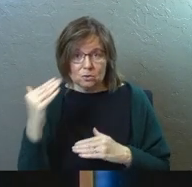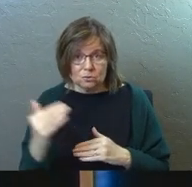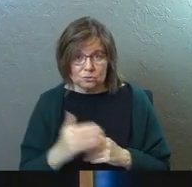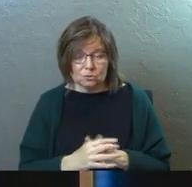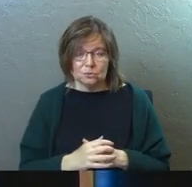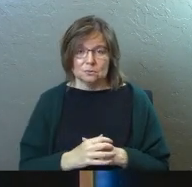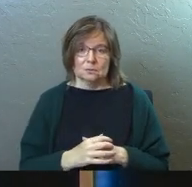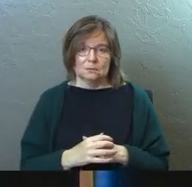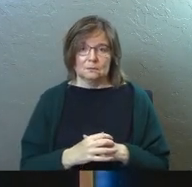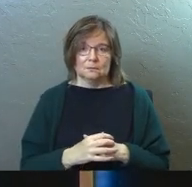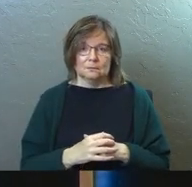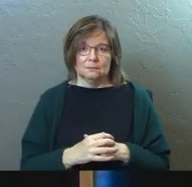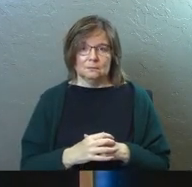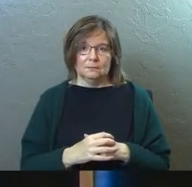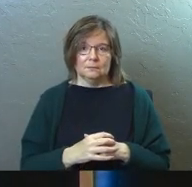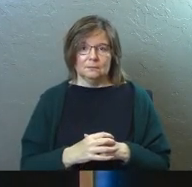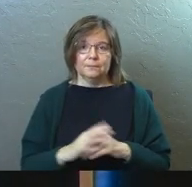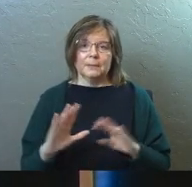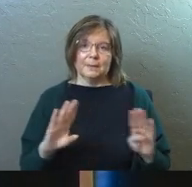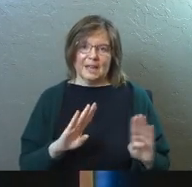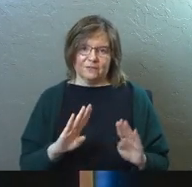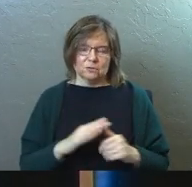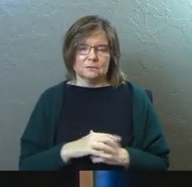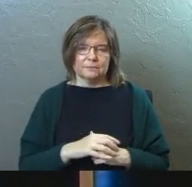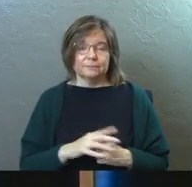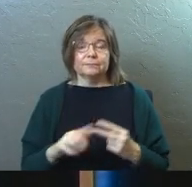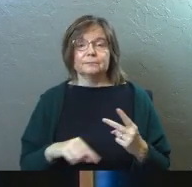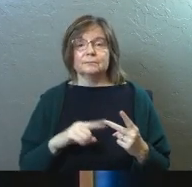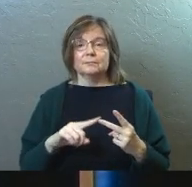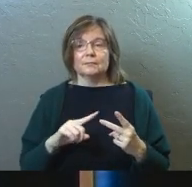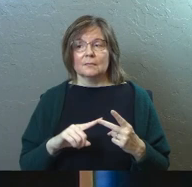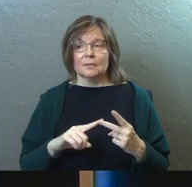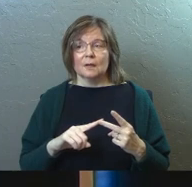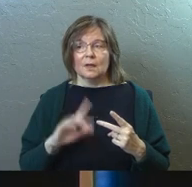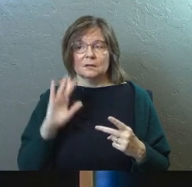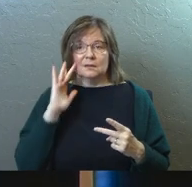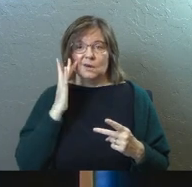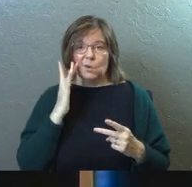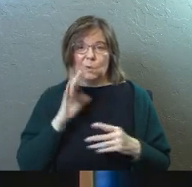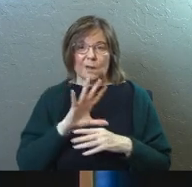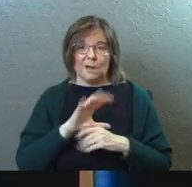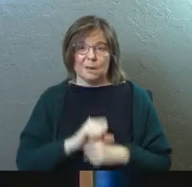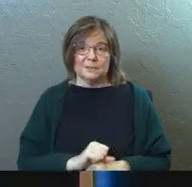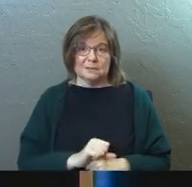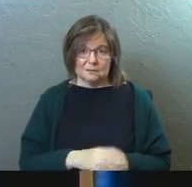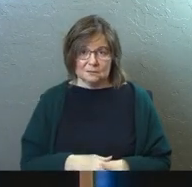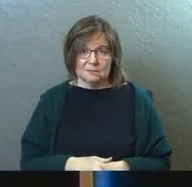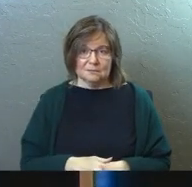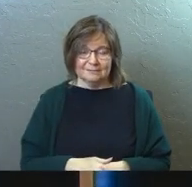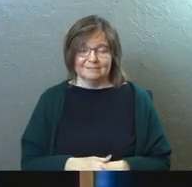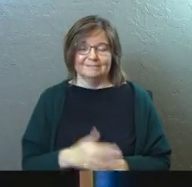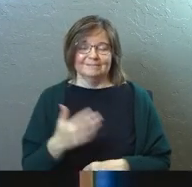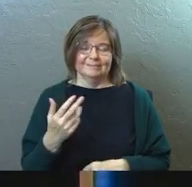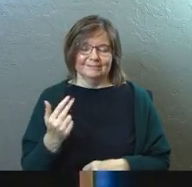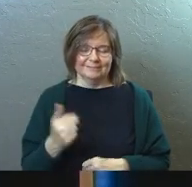much. Their behaviors. Also their annoying habits.